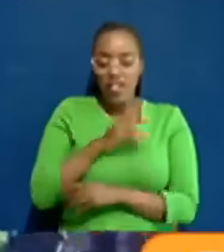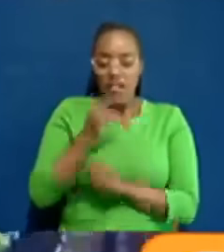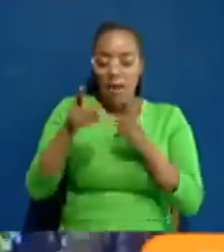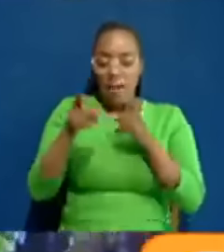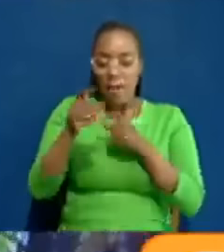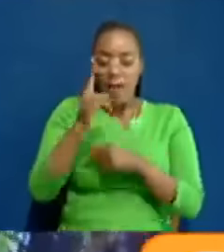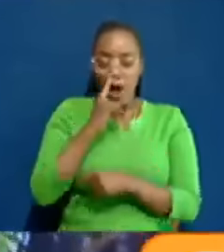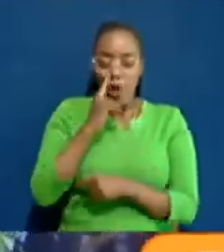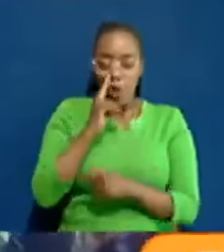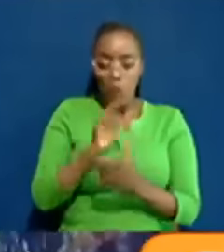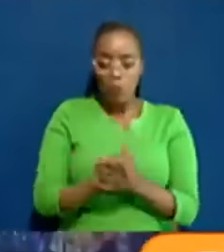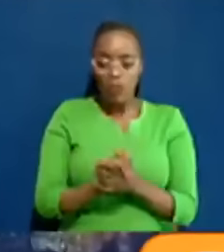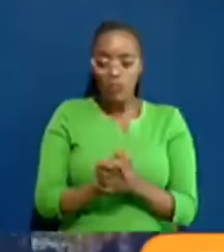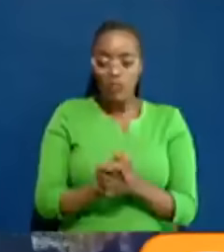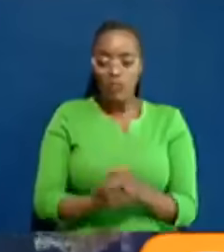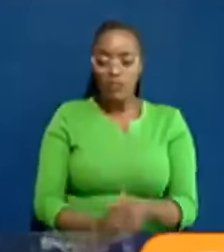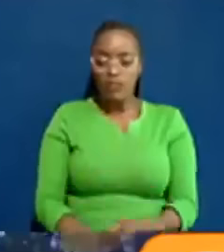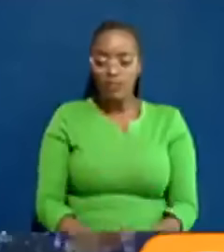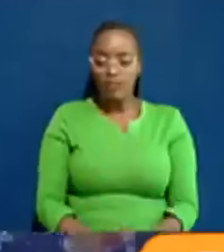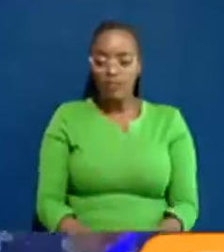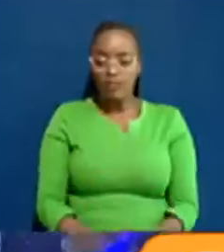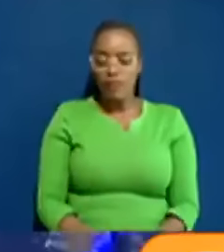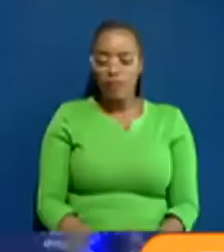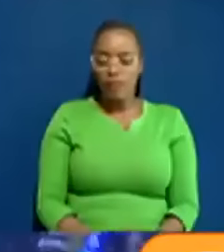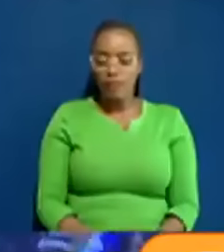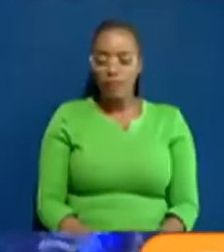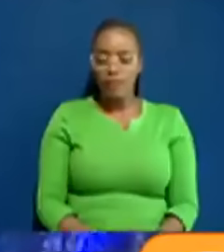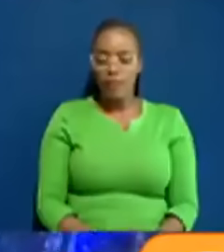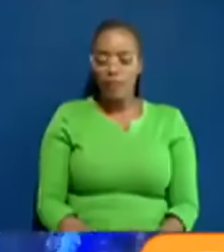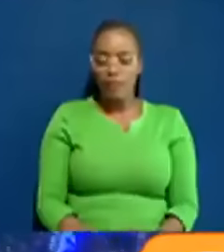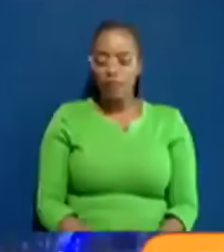Gatete Njoroge, Citizen TV.